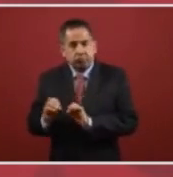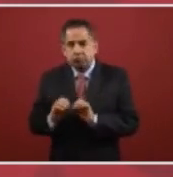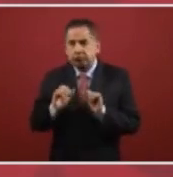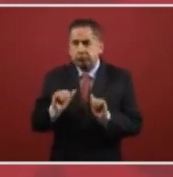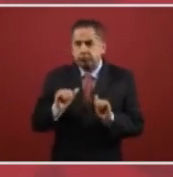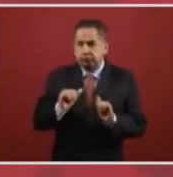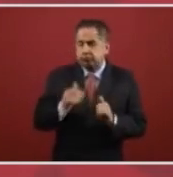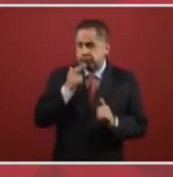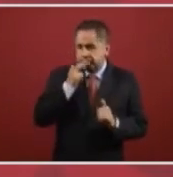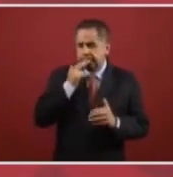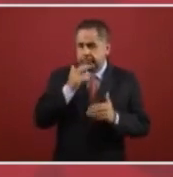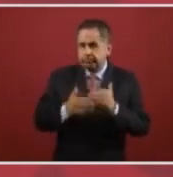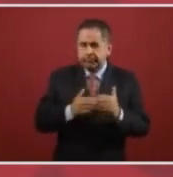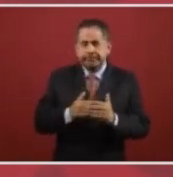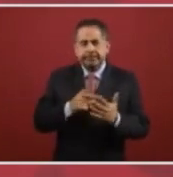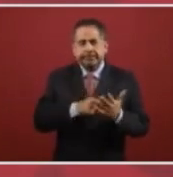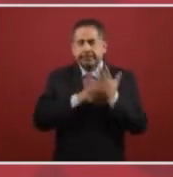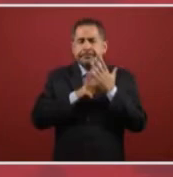kidnappings.